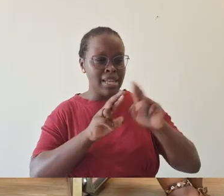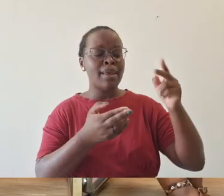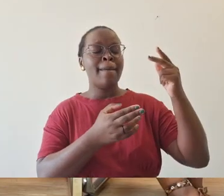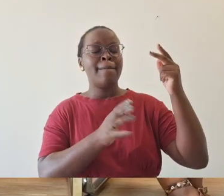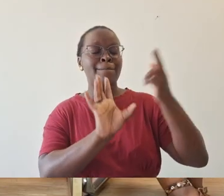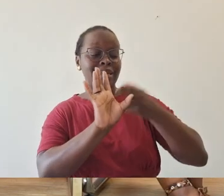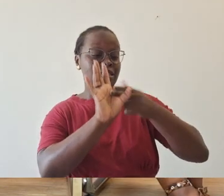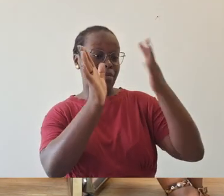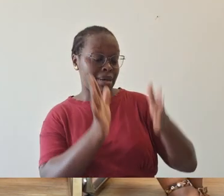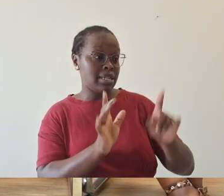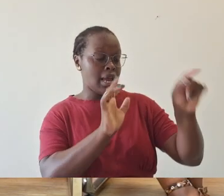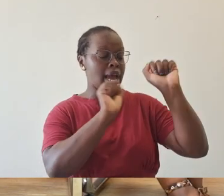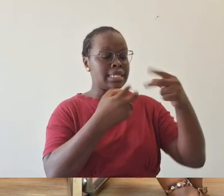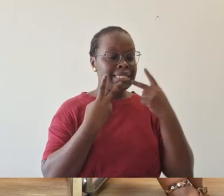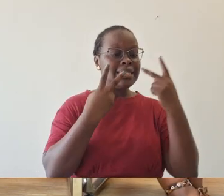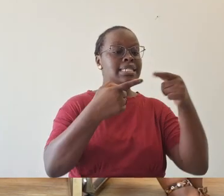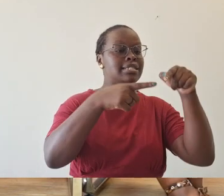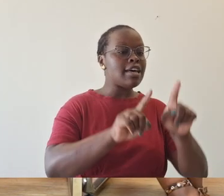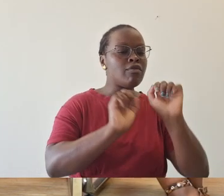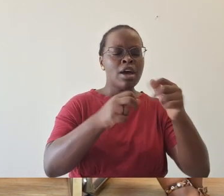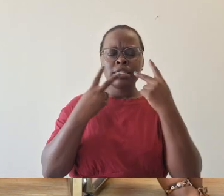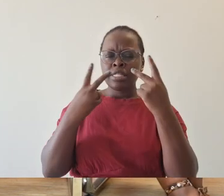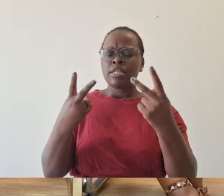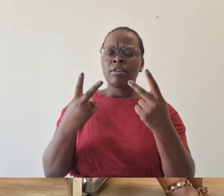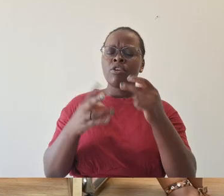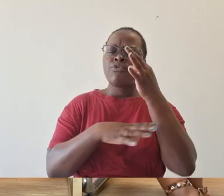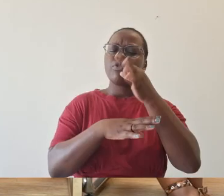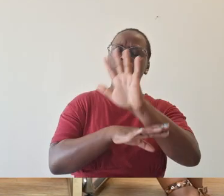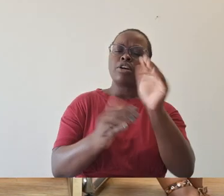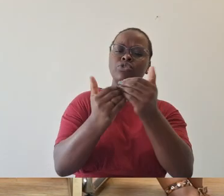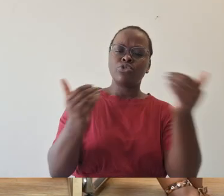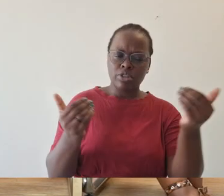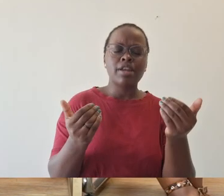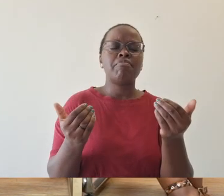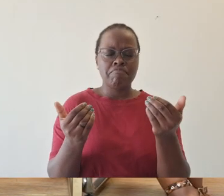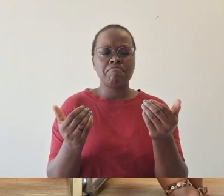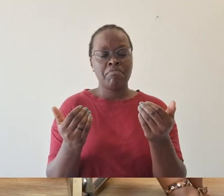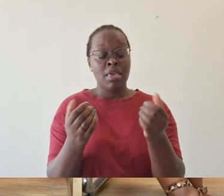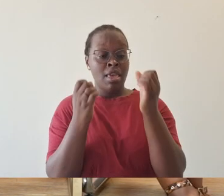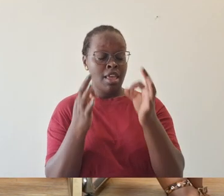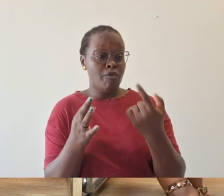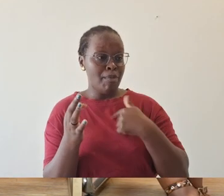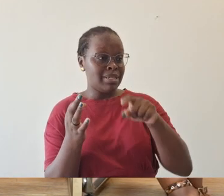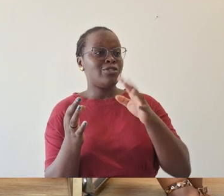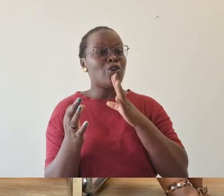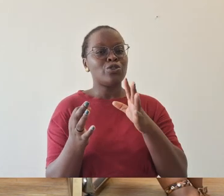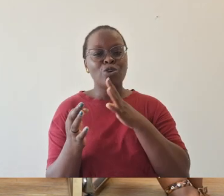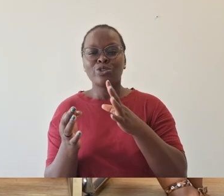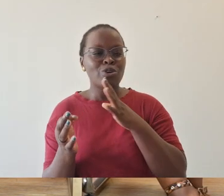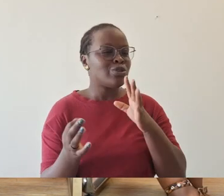process, meaning they can see themselves, they can see their future, they can see the future of their children in what we are pushing. Which means let's